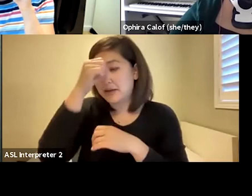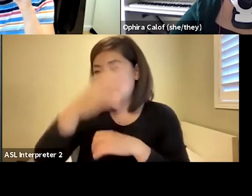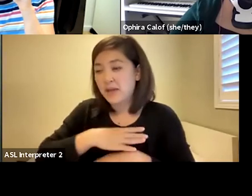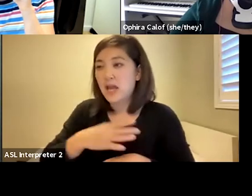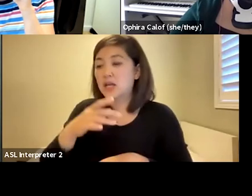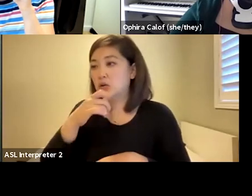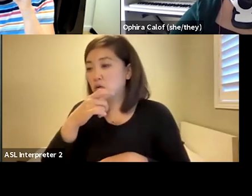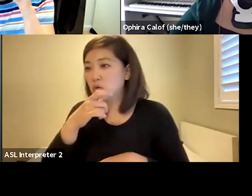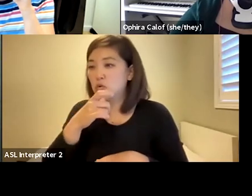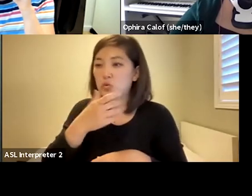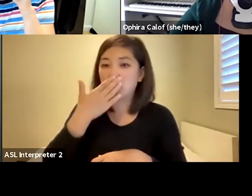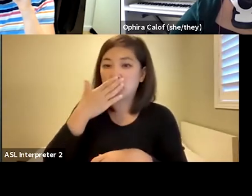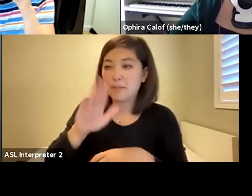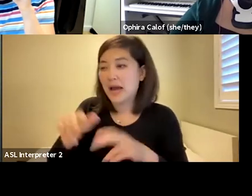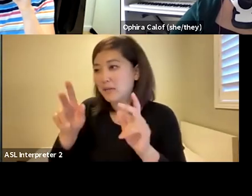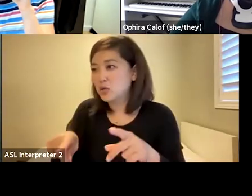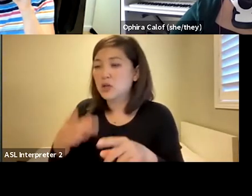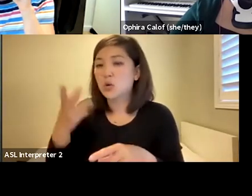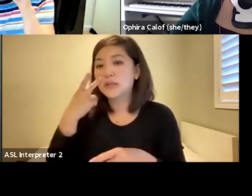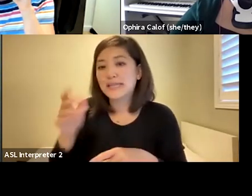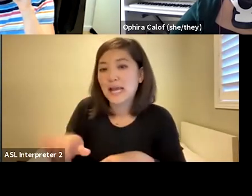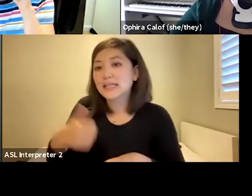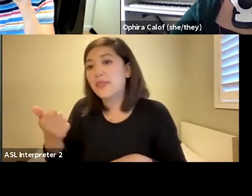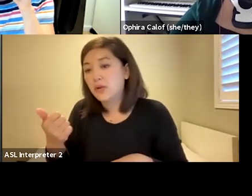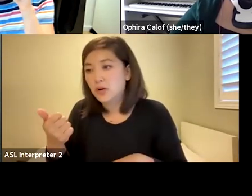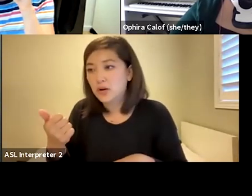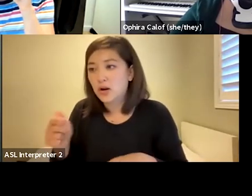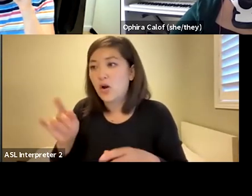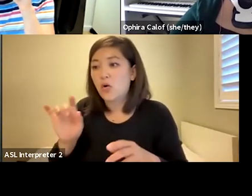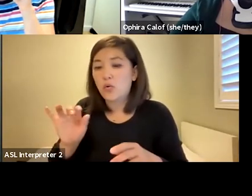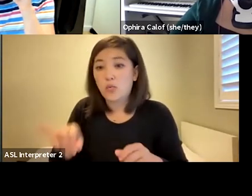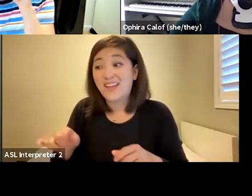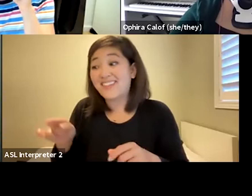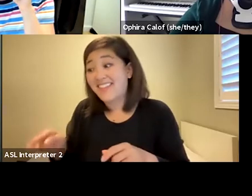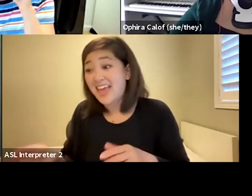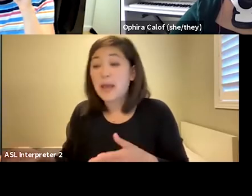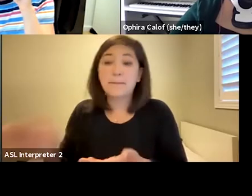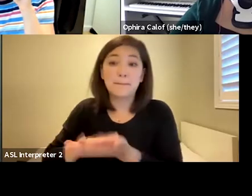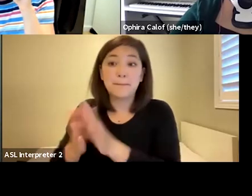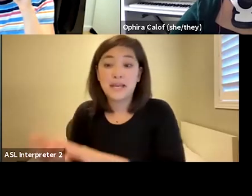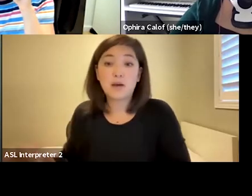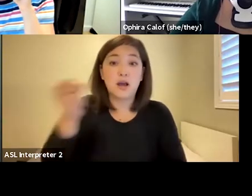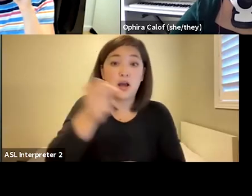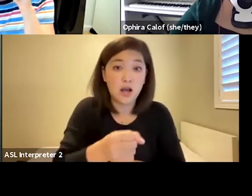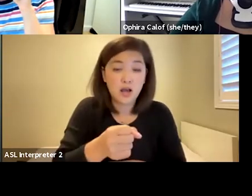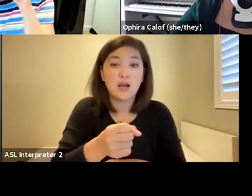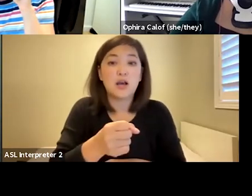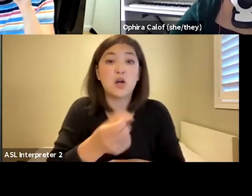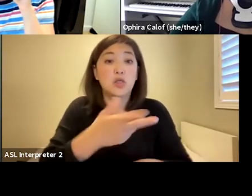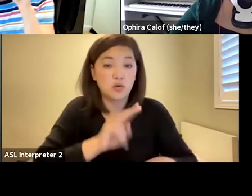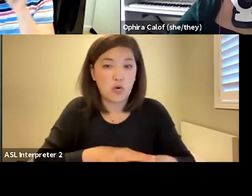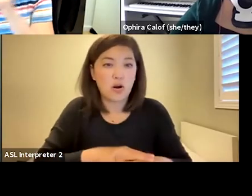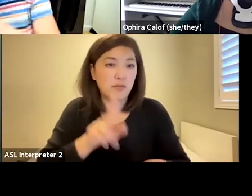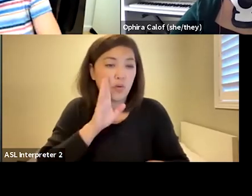LGBT protagonist, will be seen as othered. So once those quote unquote other things become like the mainstream and the norm, it'll be accepted overall.